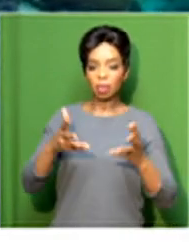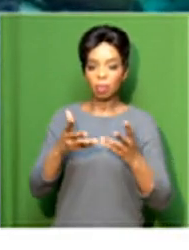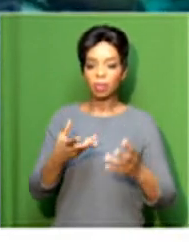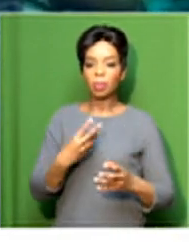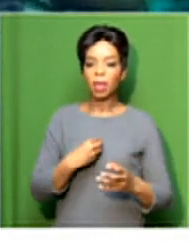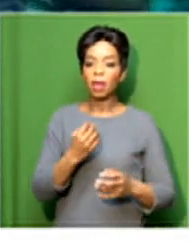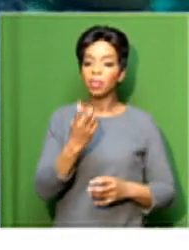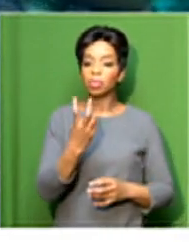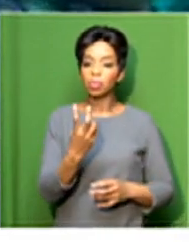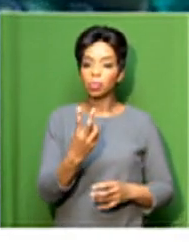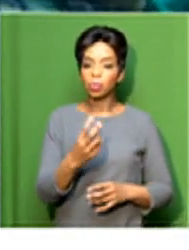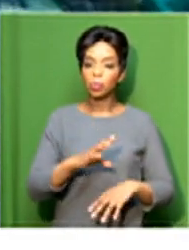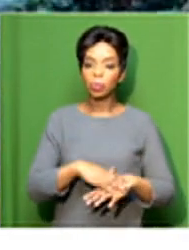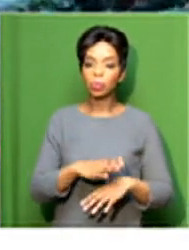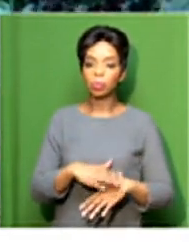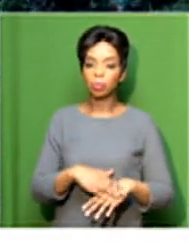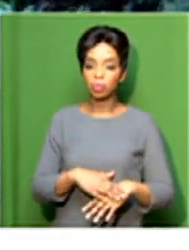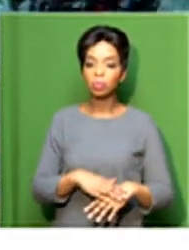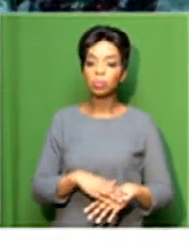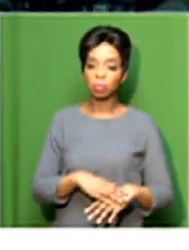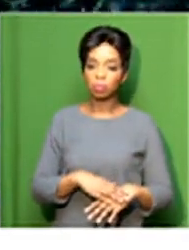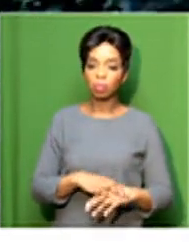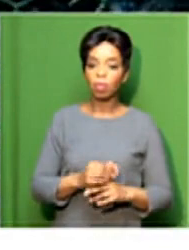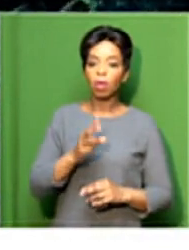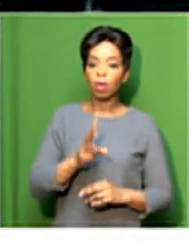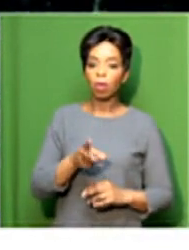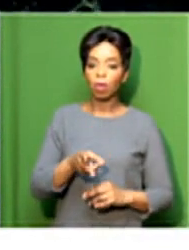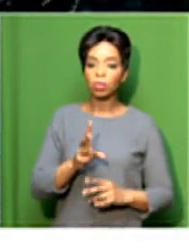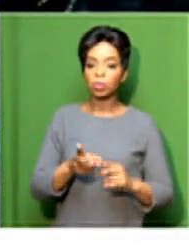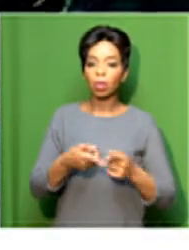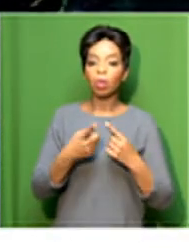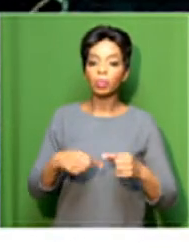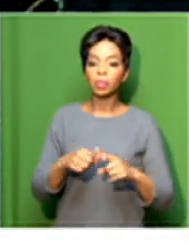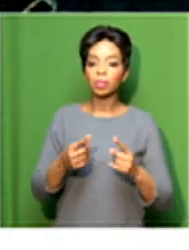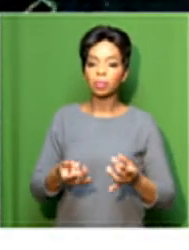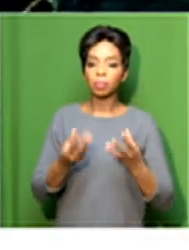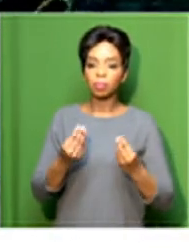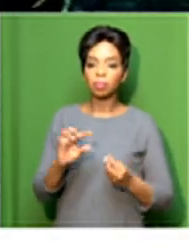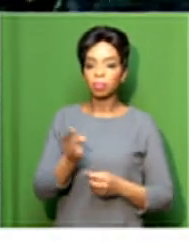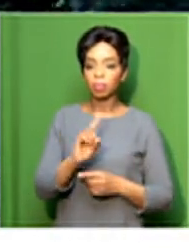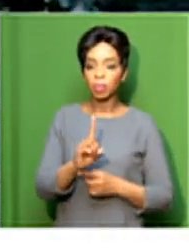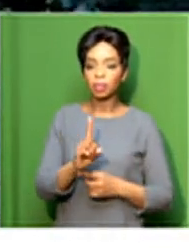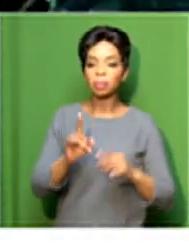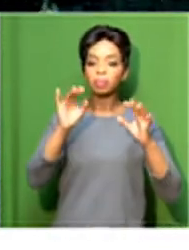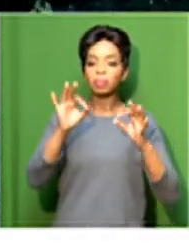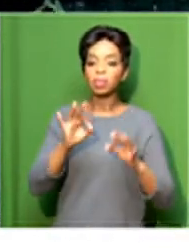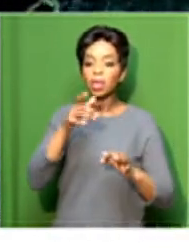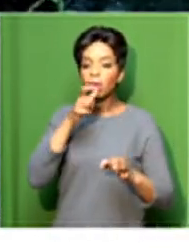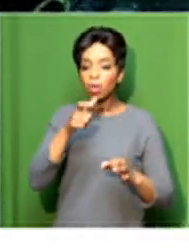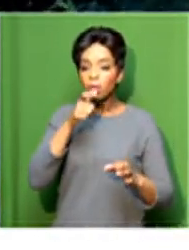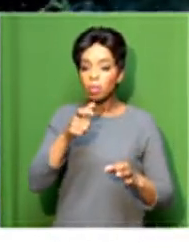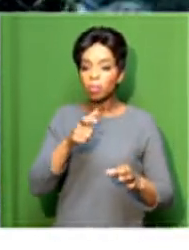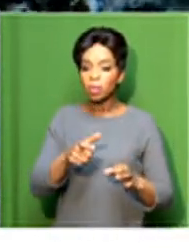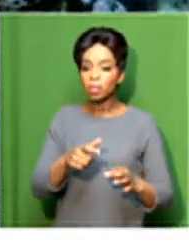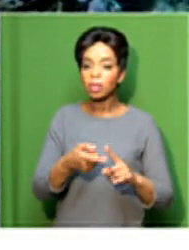is the other big natural history film festival. And we've also just been getting the most incredible comments from people all over the world. Some of